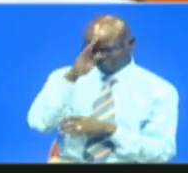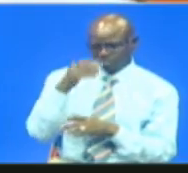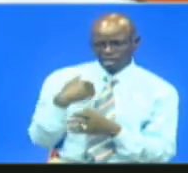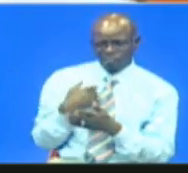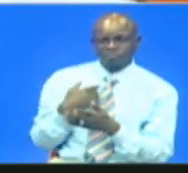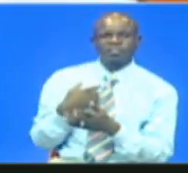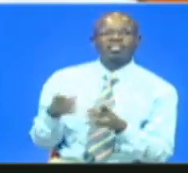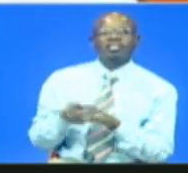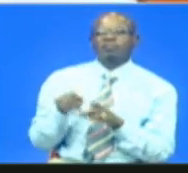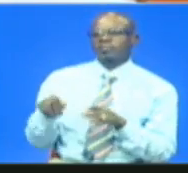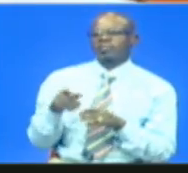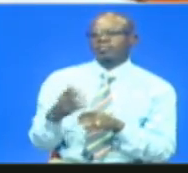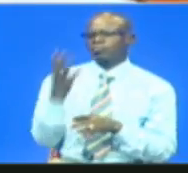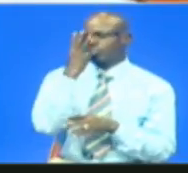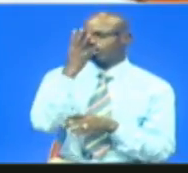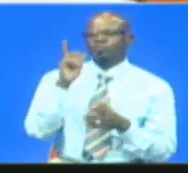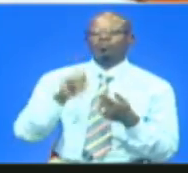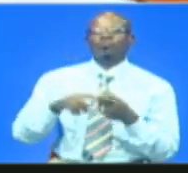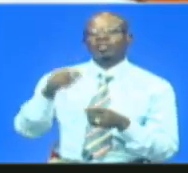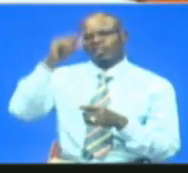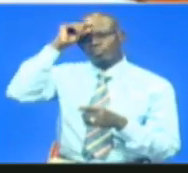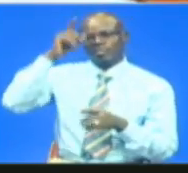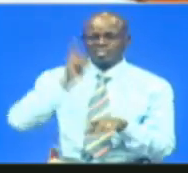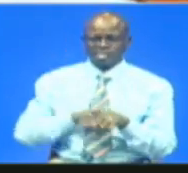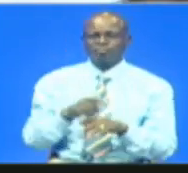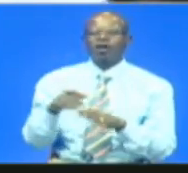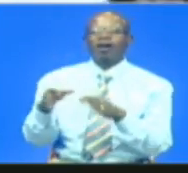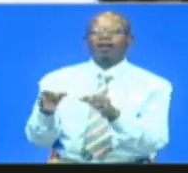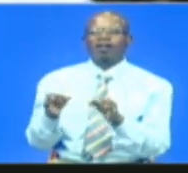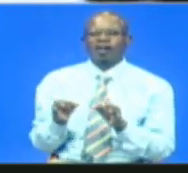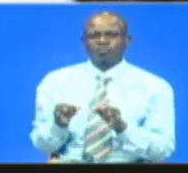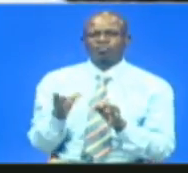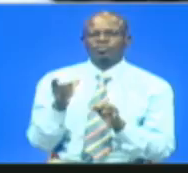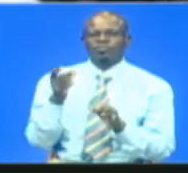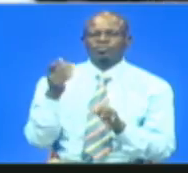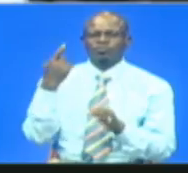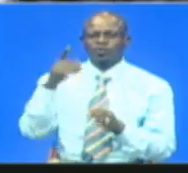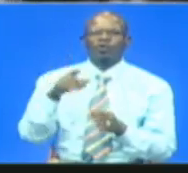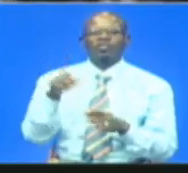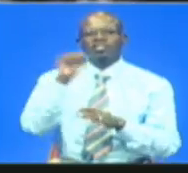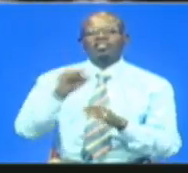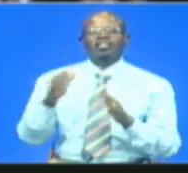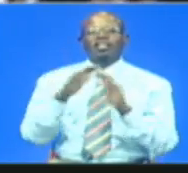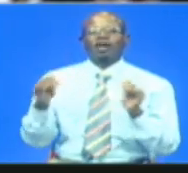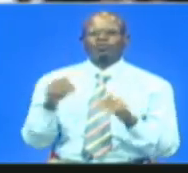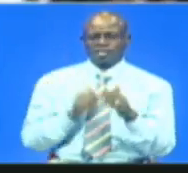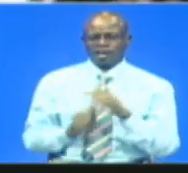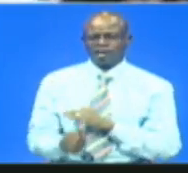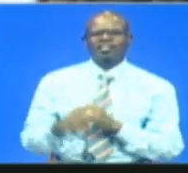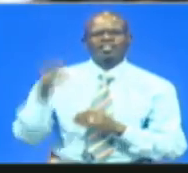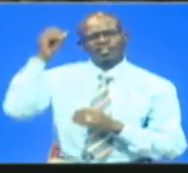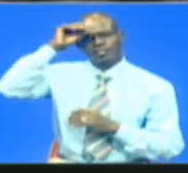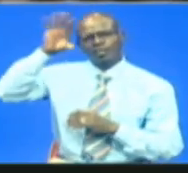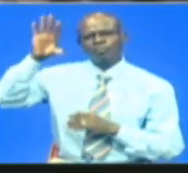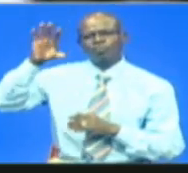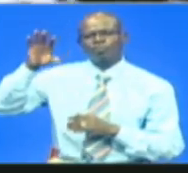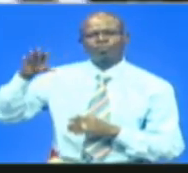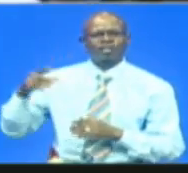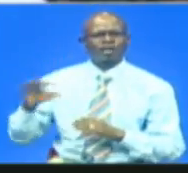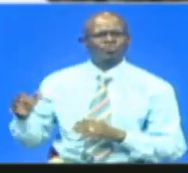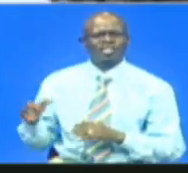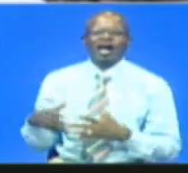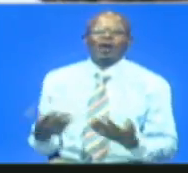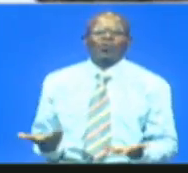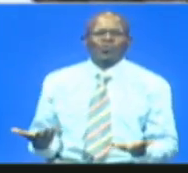embarrassment to the government when the account of State House is under Kiambu County and